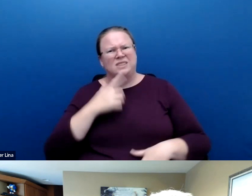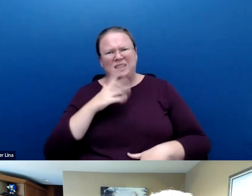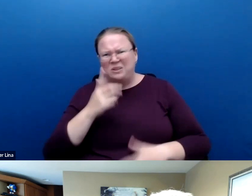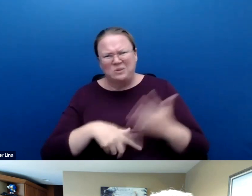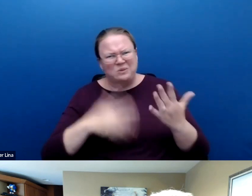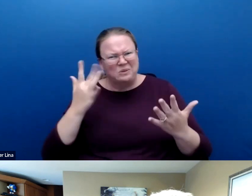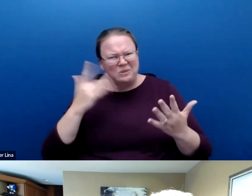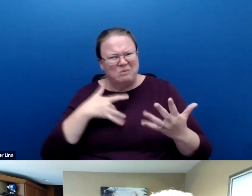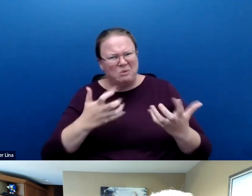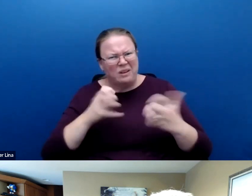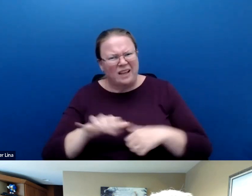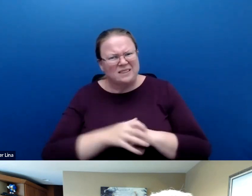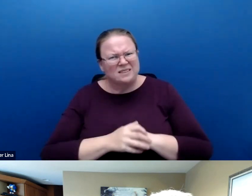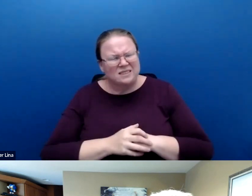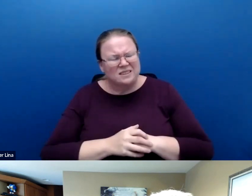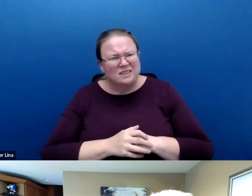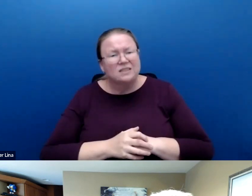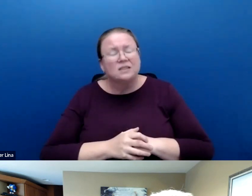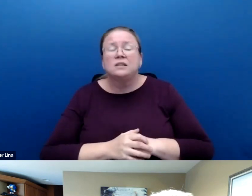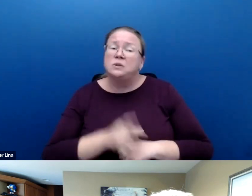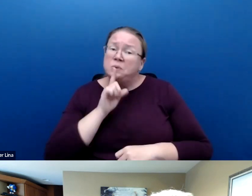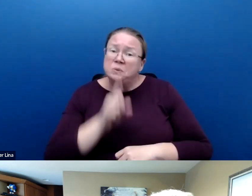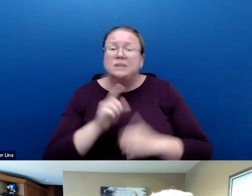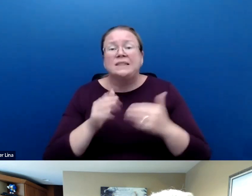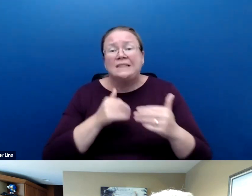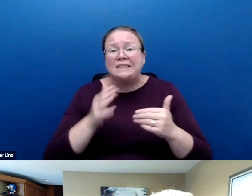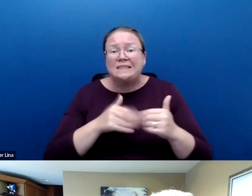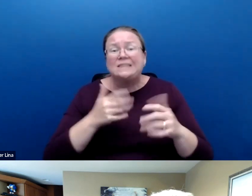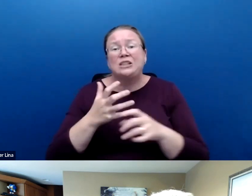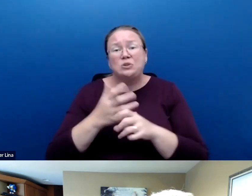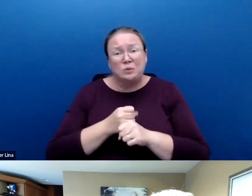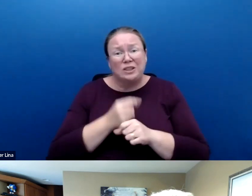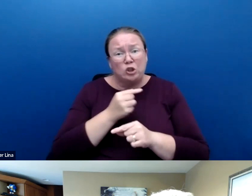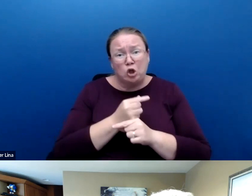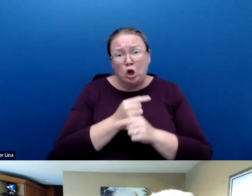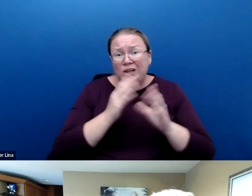why would I want that? It's really easy to get a guardian.